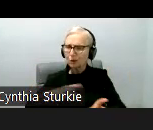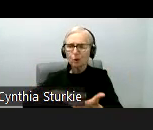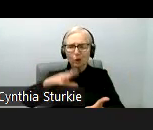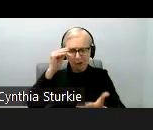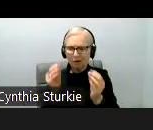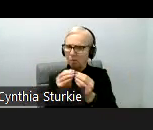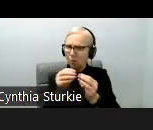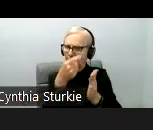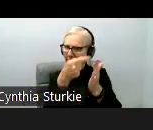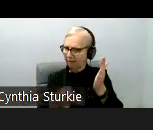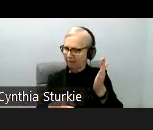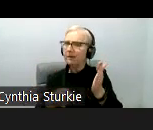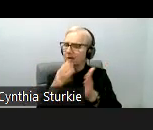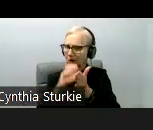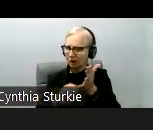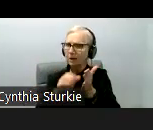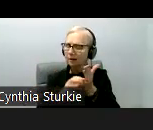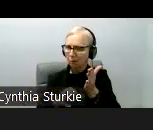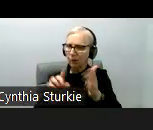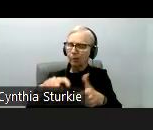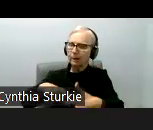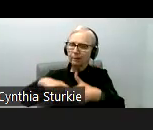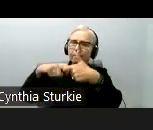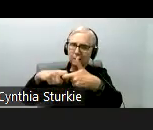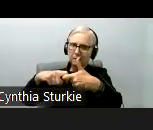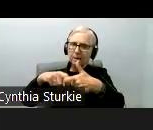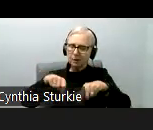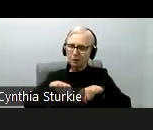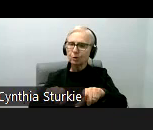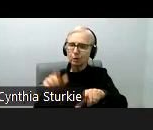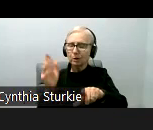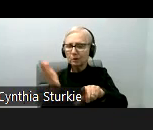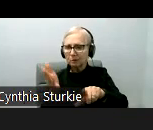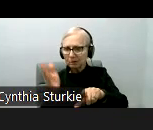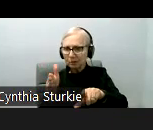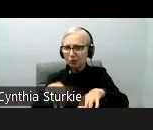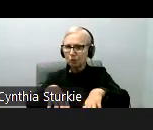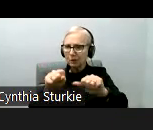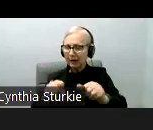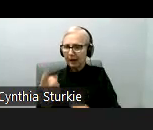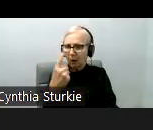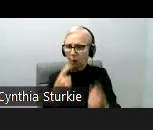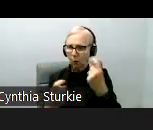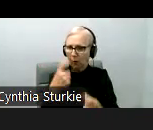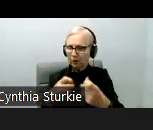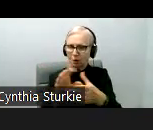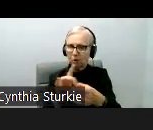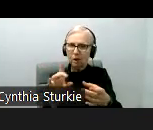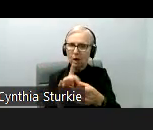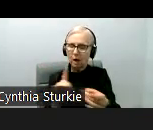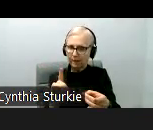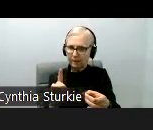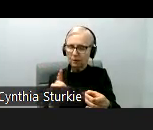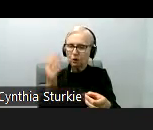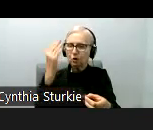these chapters. And again, we will be pausing throughout the presentation to take any questions or comments. So just